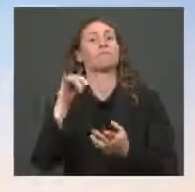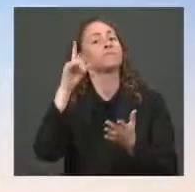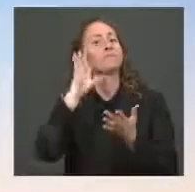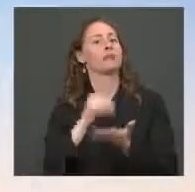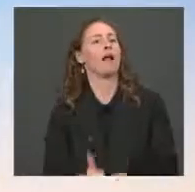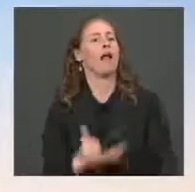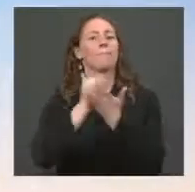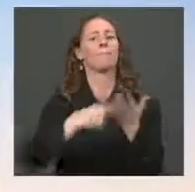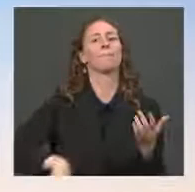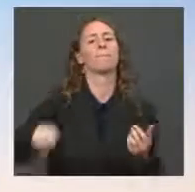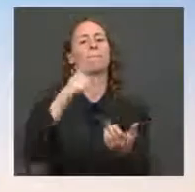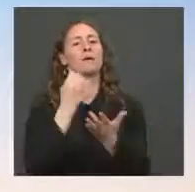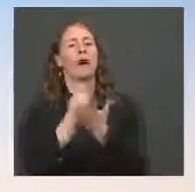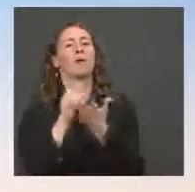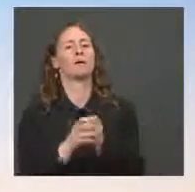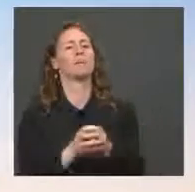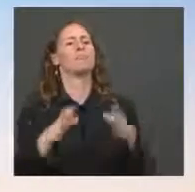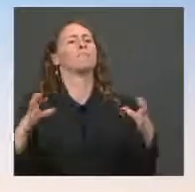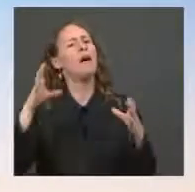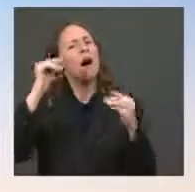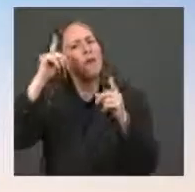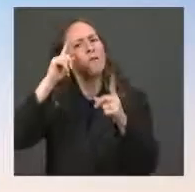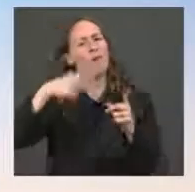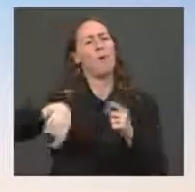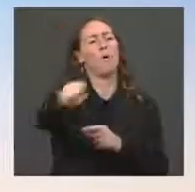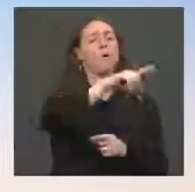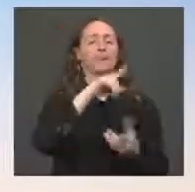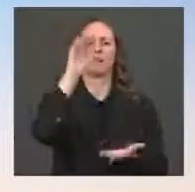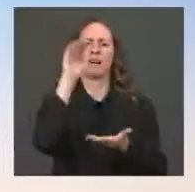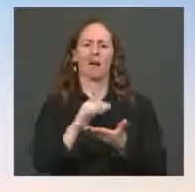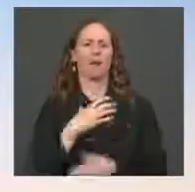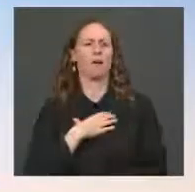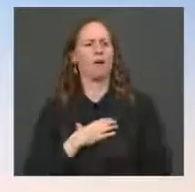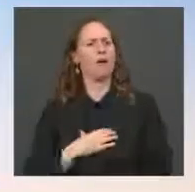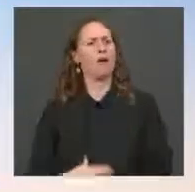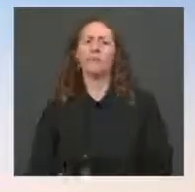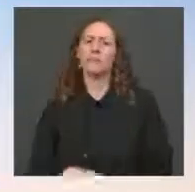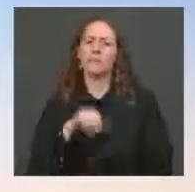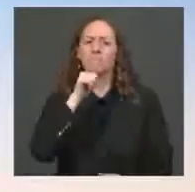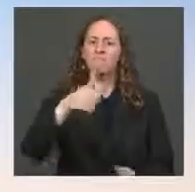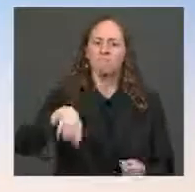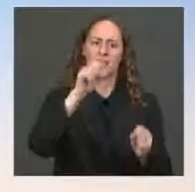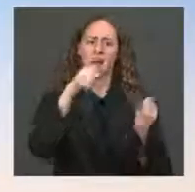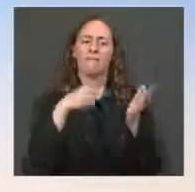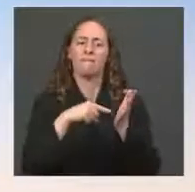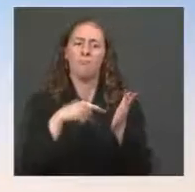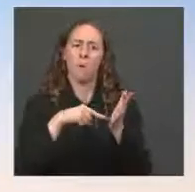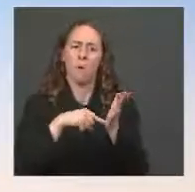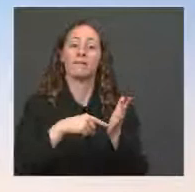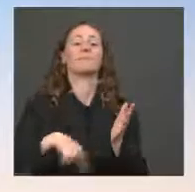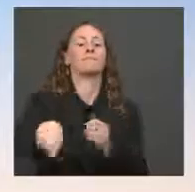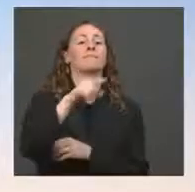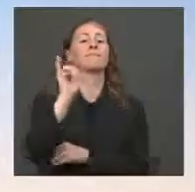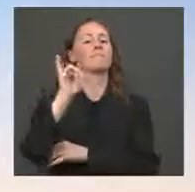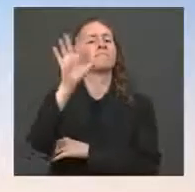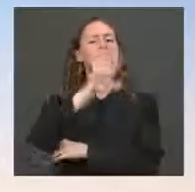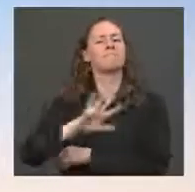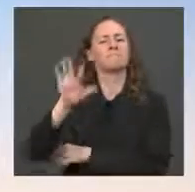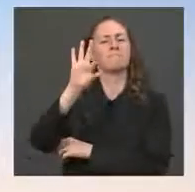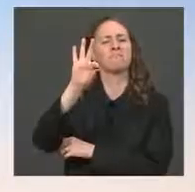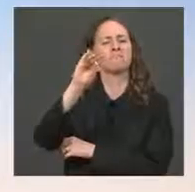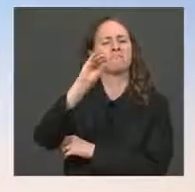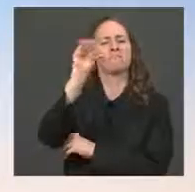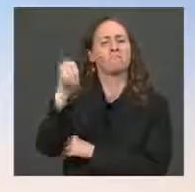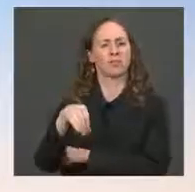and child poverty. 97% of the children receiving this tax relief are in working families, and we have already seen reports of strong support for the